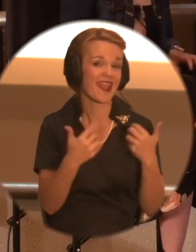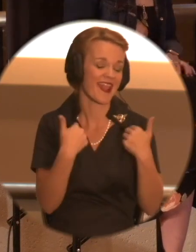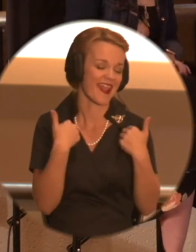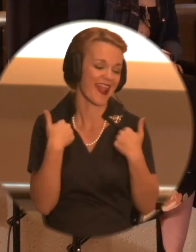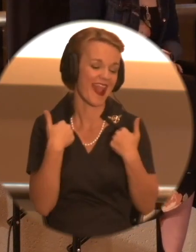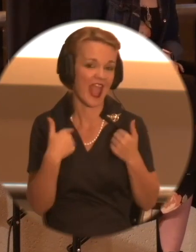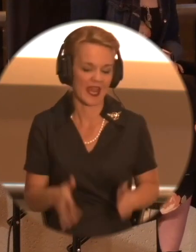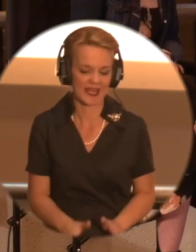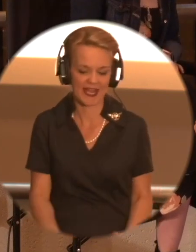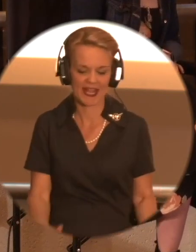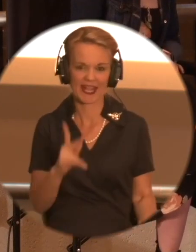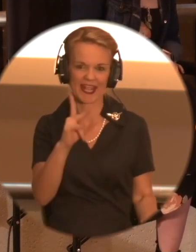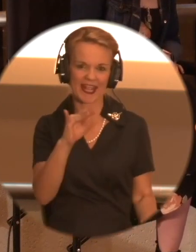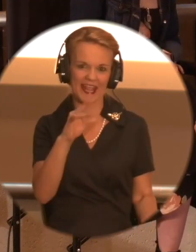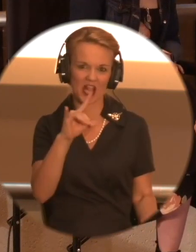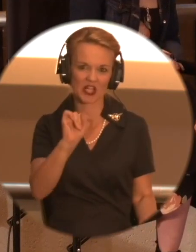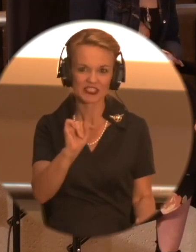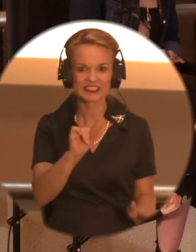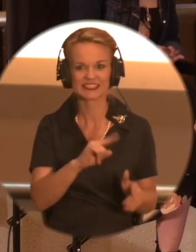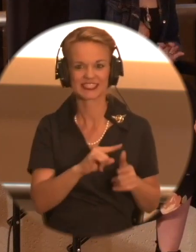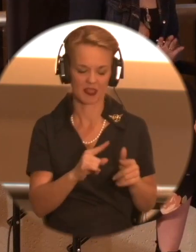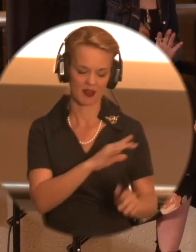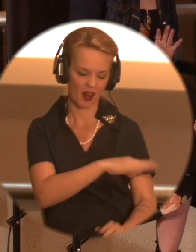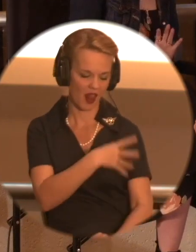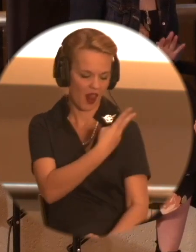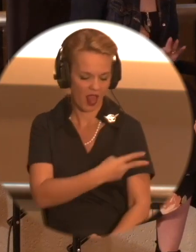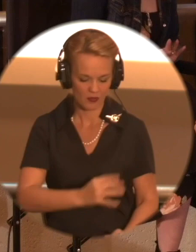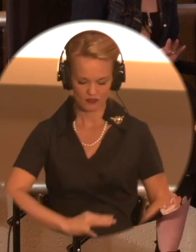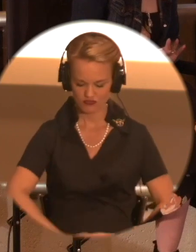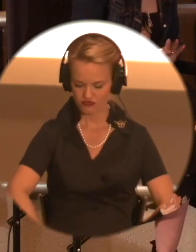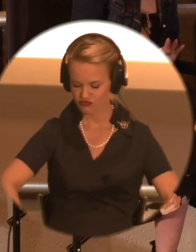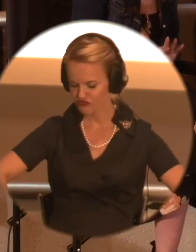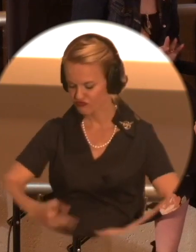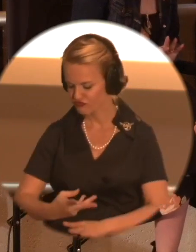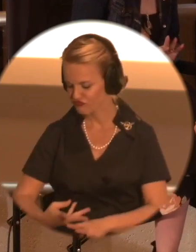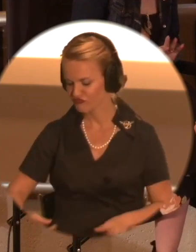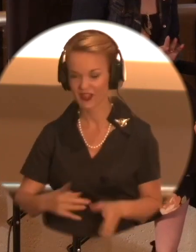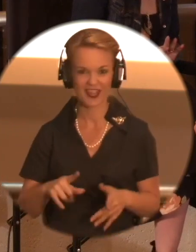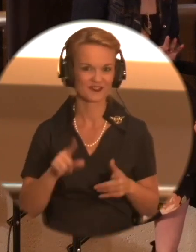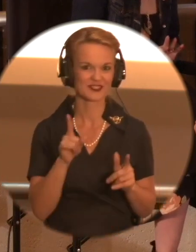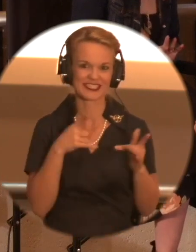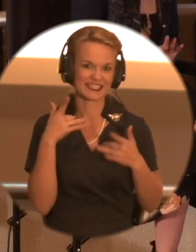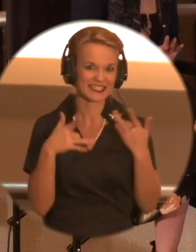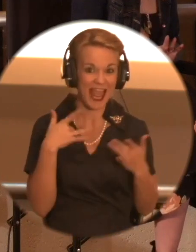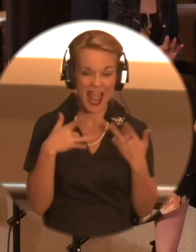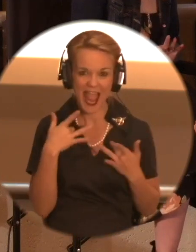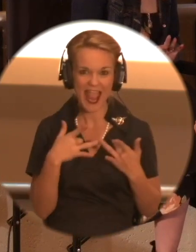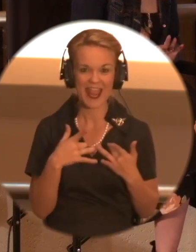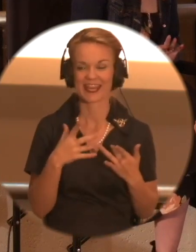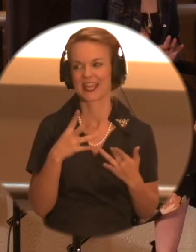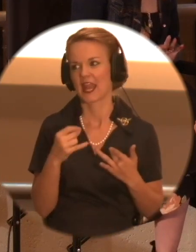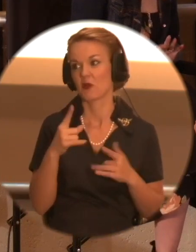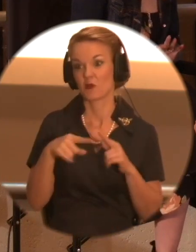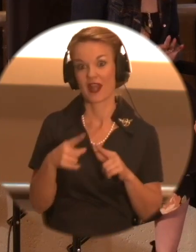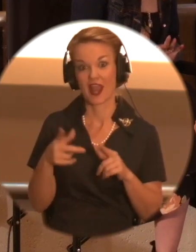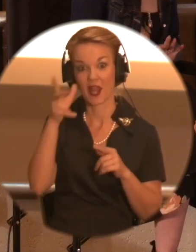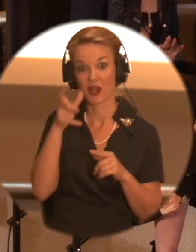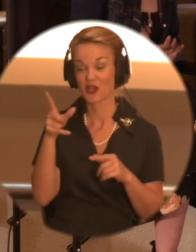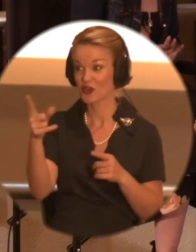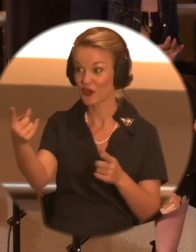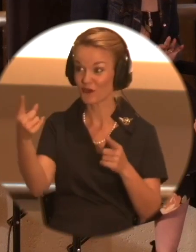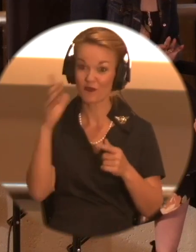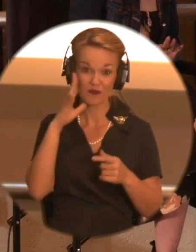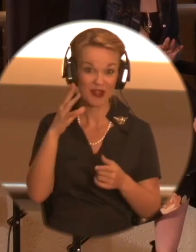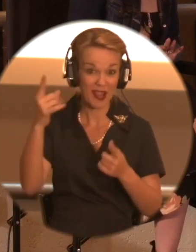hand. The TAMs, the logos are on the sporrans and everything. I am so I don't know if they're going to come back out. When I heard that you agreed, it's like, we need to tell you